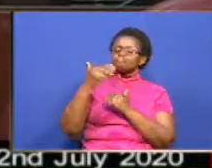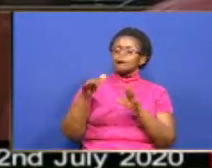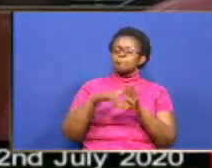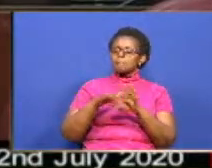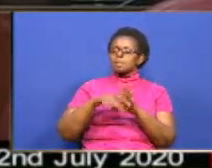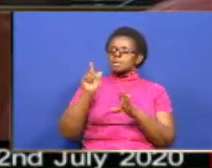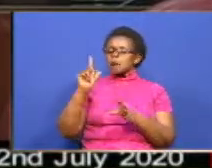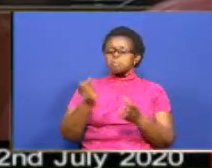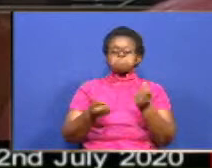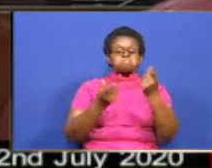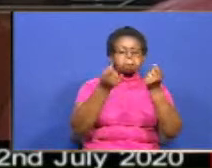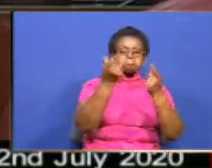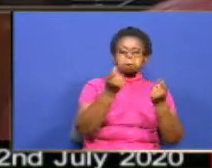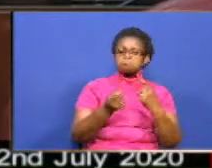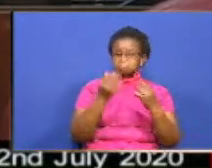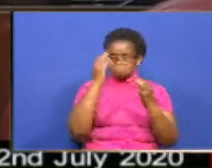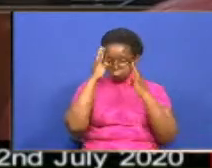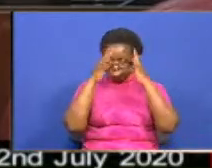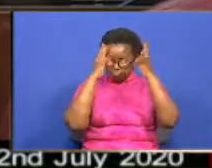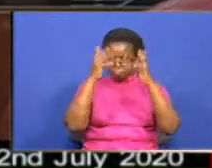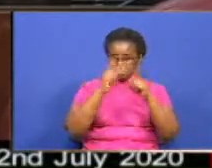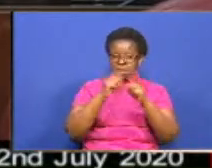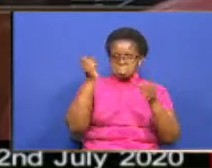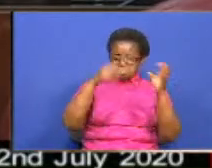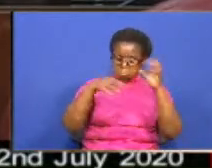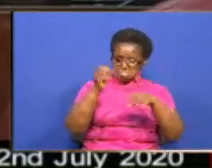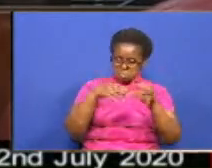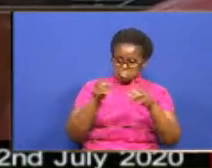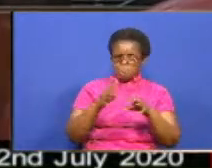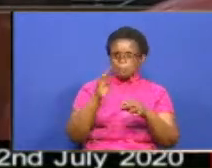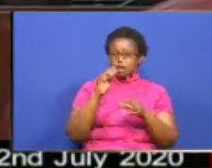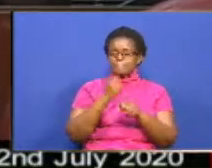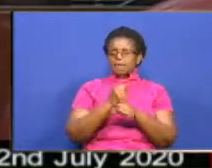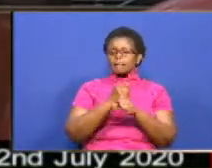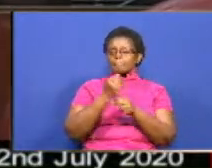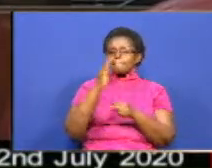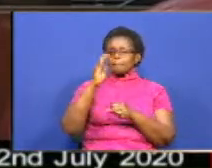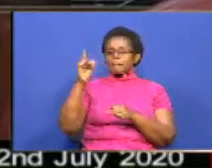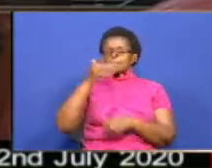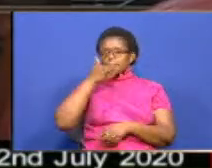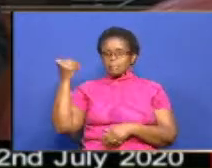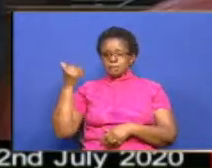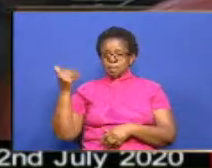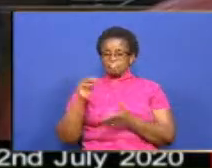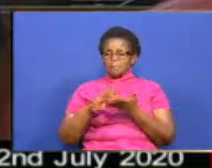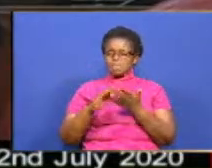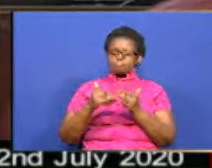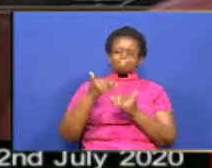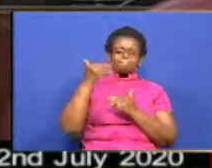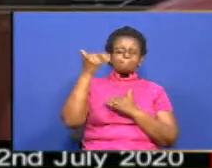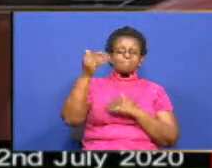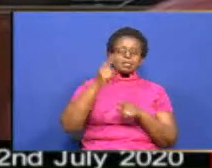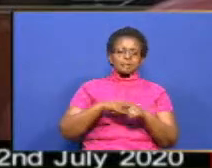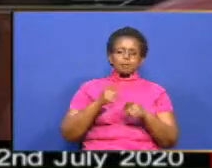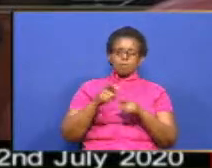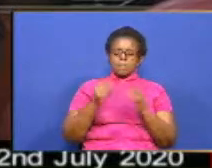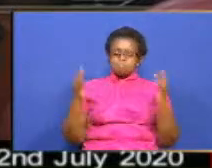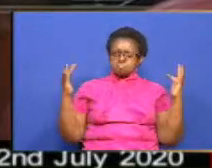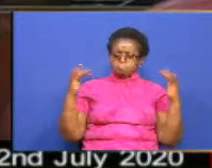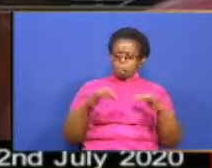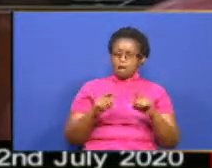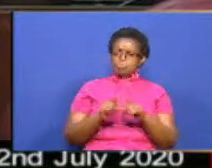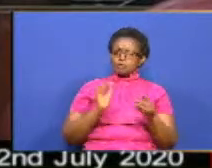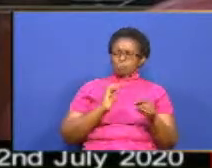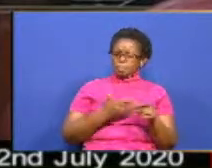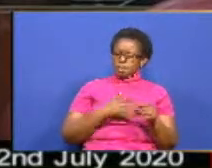and enrich this bill so that by the time we come to committee, we can have a model bill for the